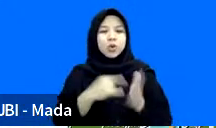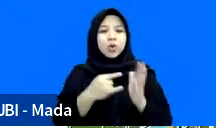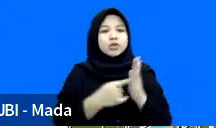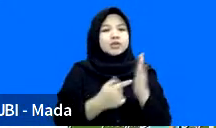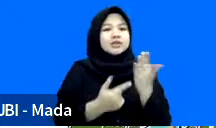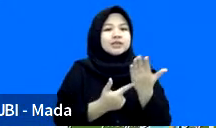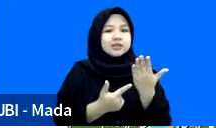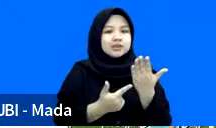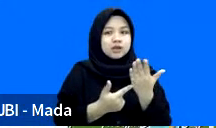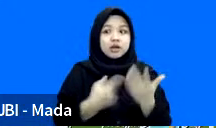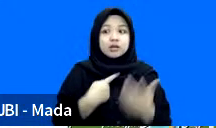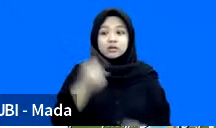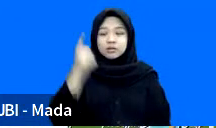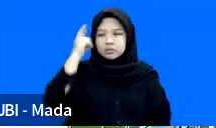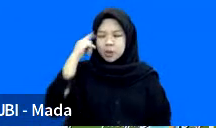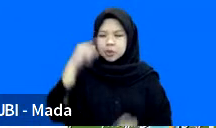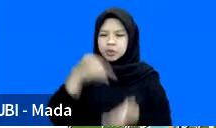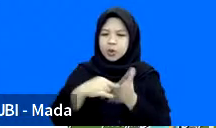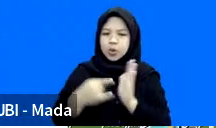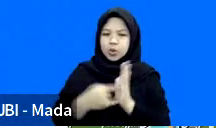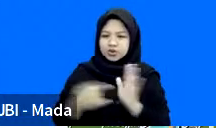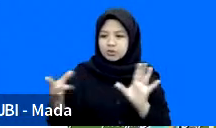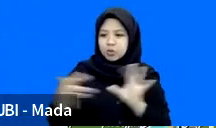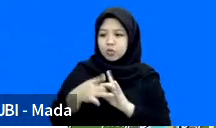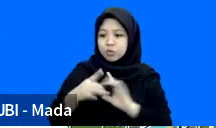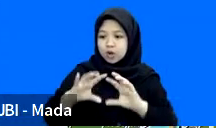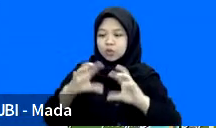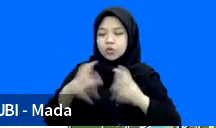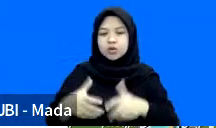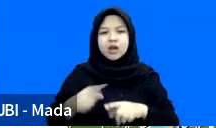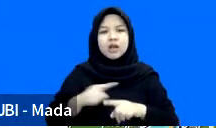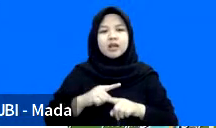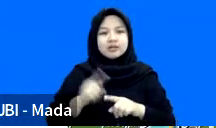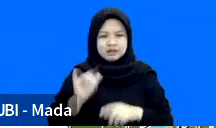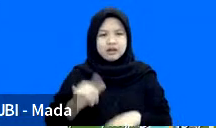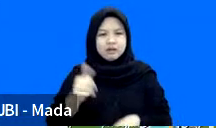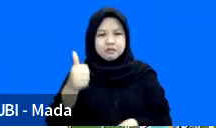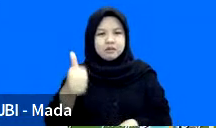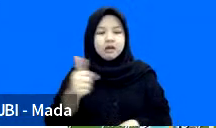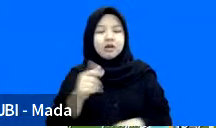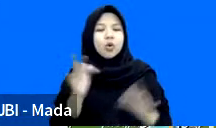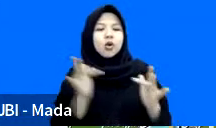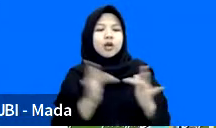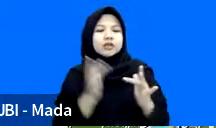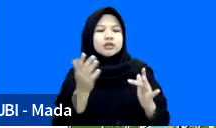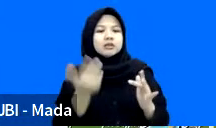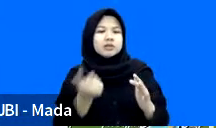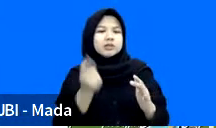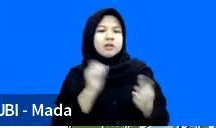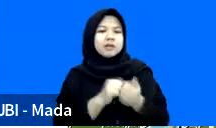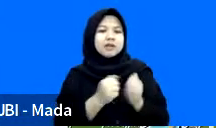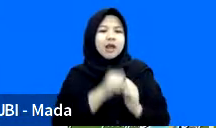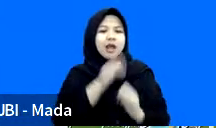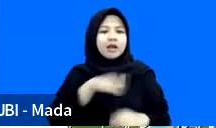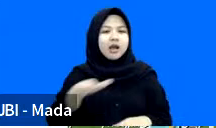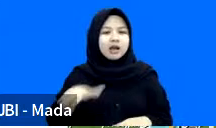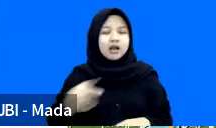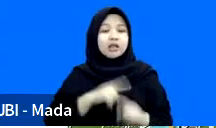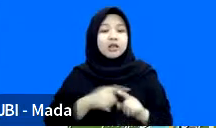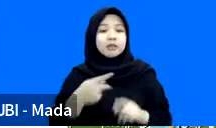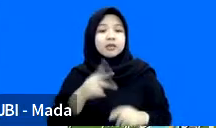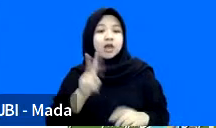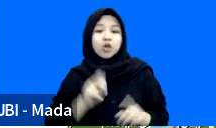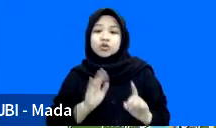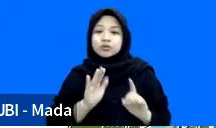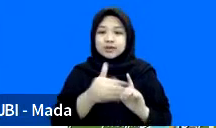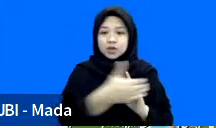is connecting us to the world, and that is a good thing. That connection can be a problem for children because we protect children. We do not allow our children to go